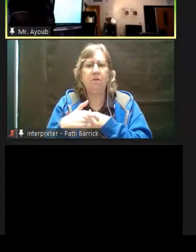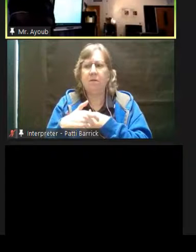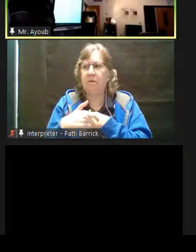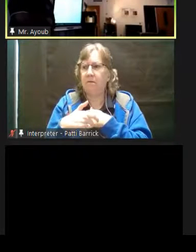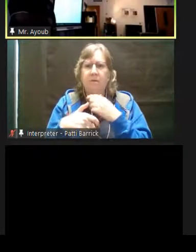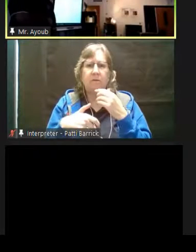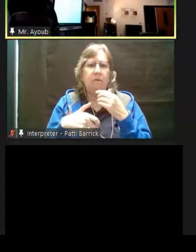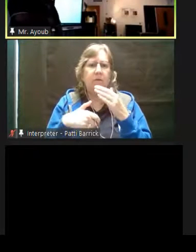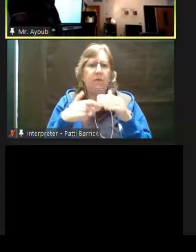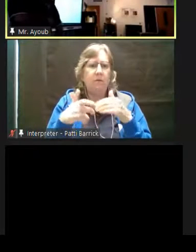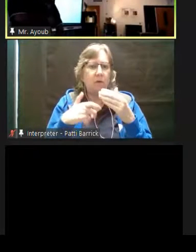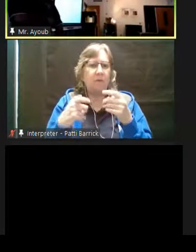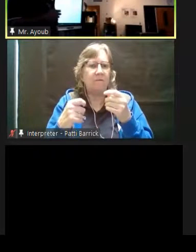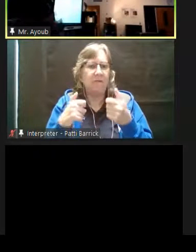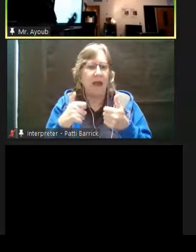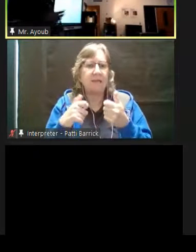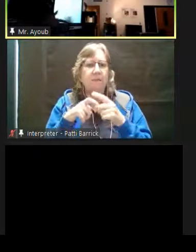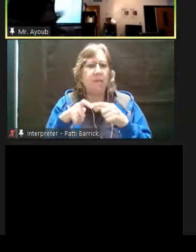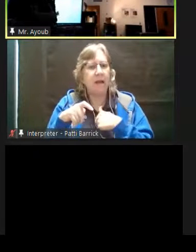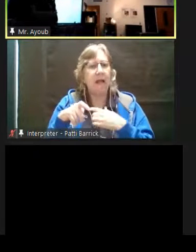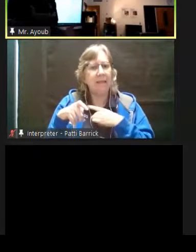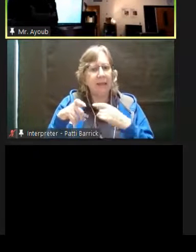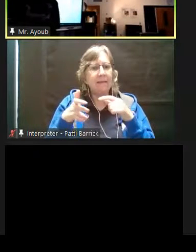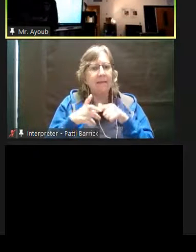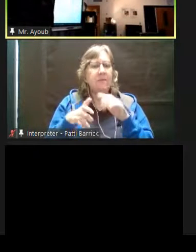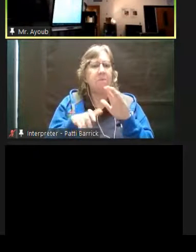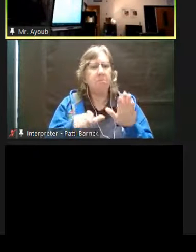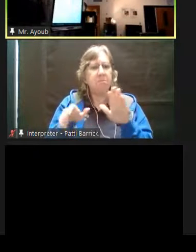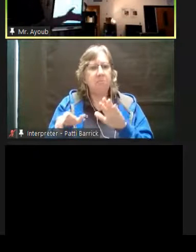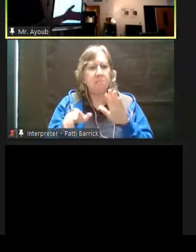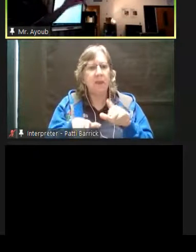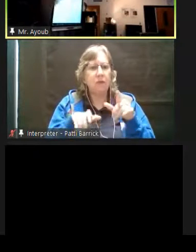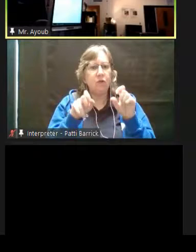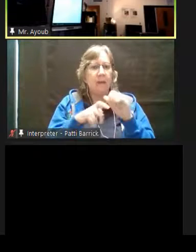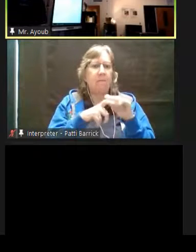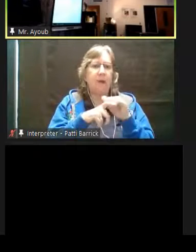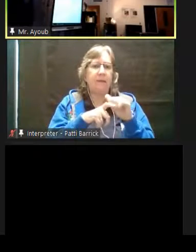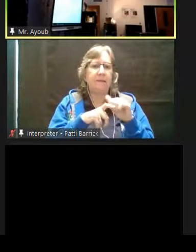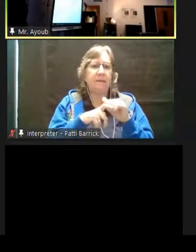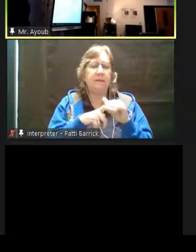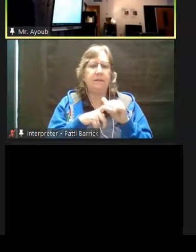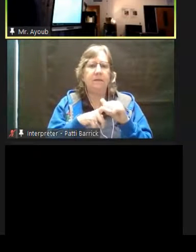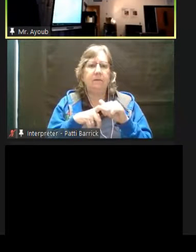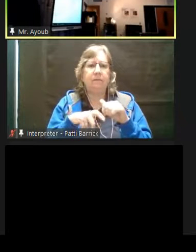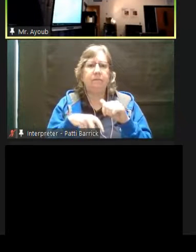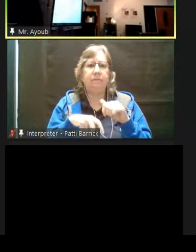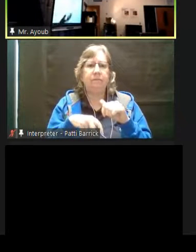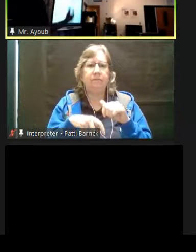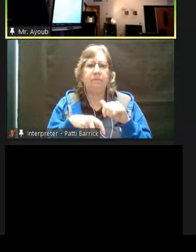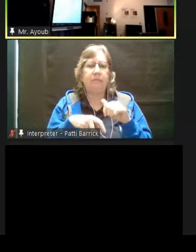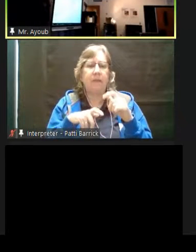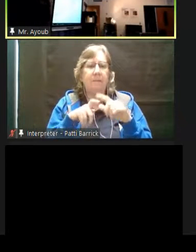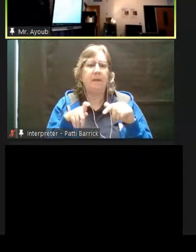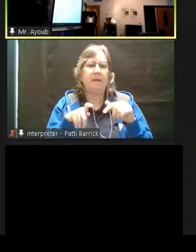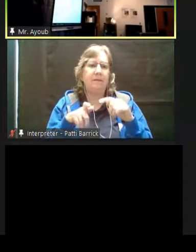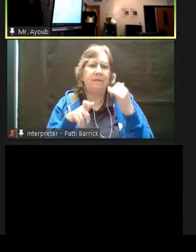But I actually like the pace we're doing. This way you guys get a chance to practice it. Because I can go really fast and be done in one class. And then you'd be like, don't remember